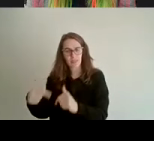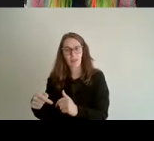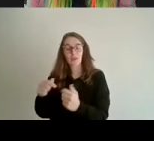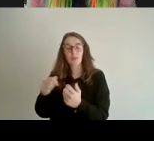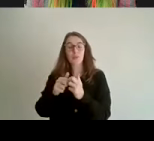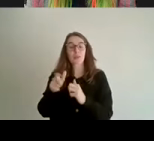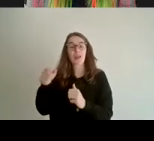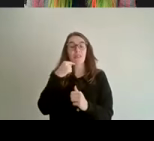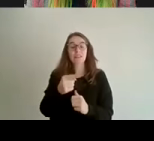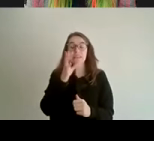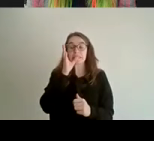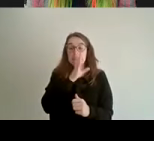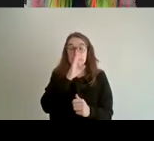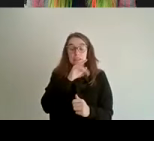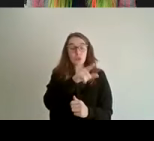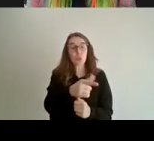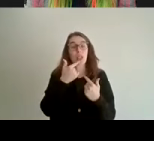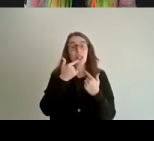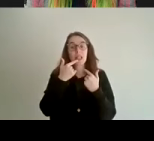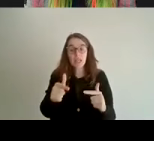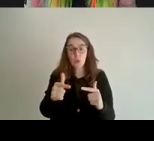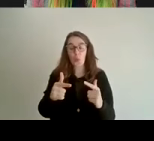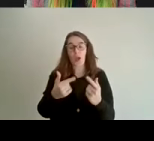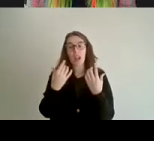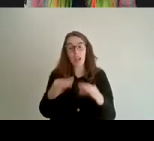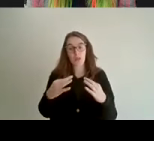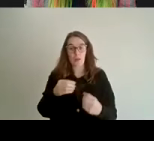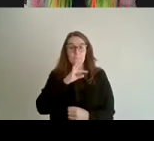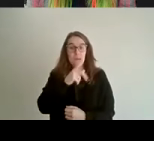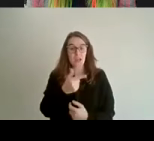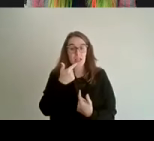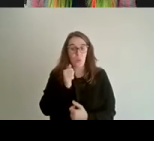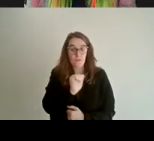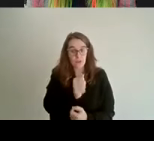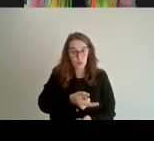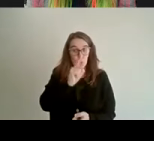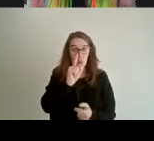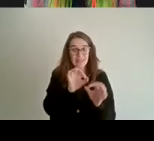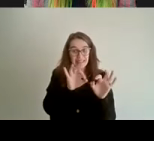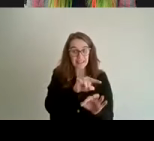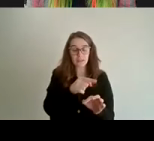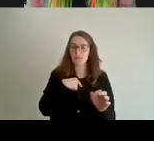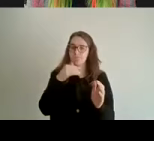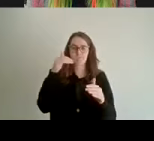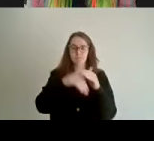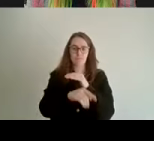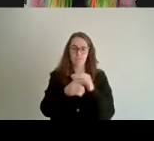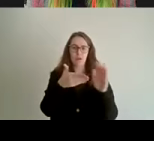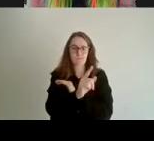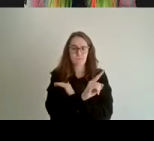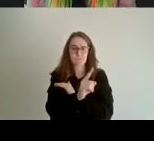cannot speak the native language. And he was also overqualified, according to them.